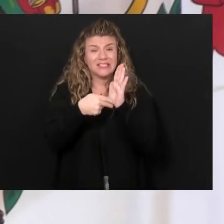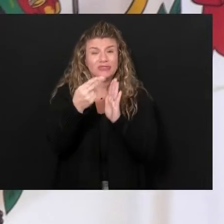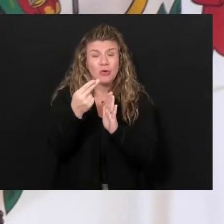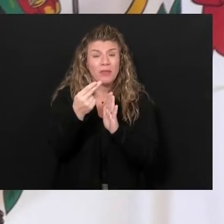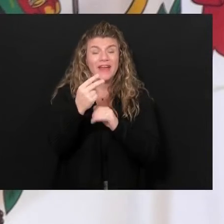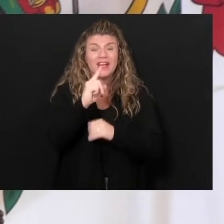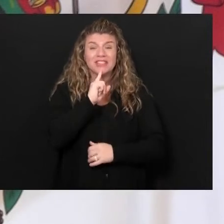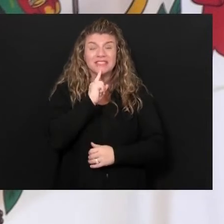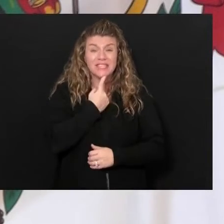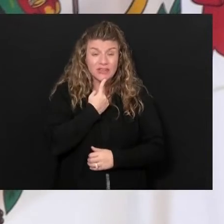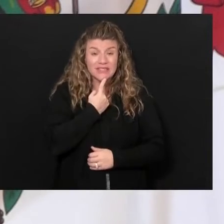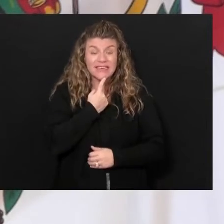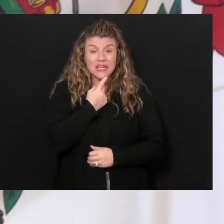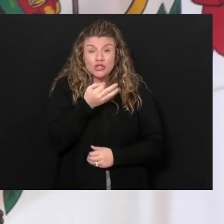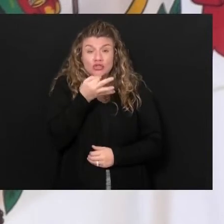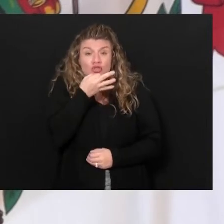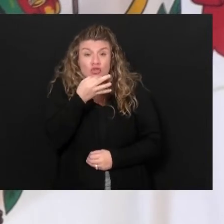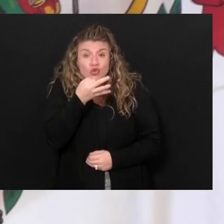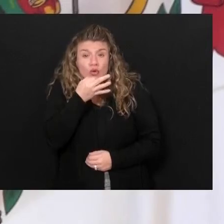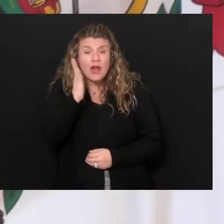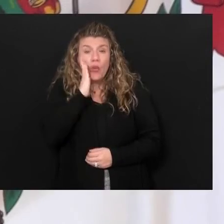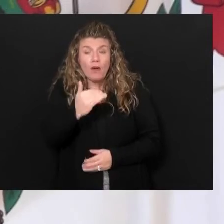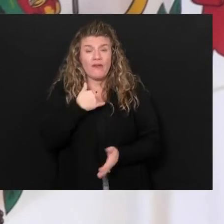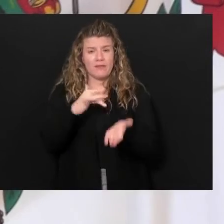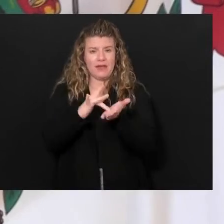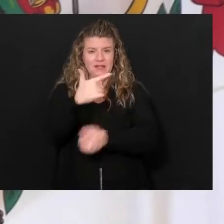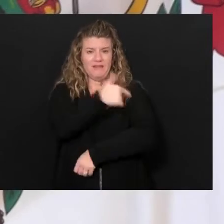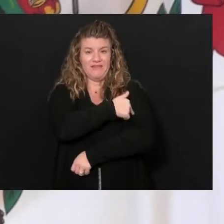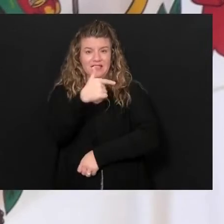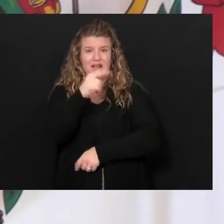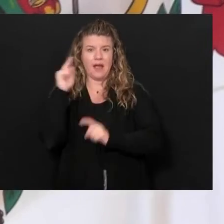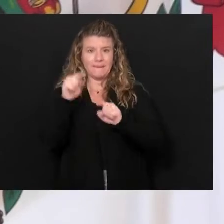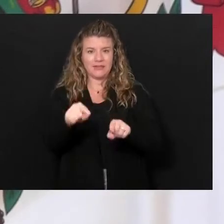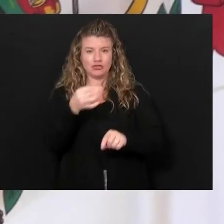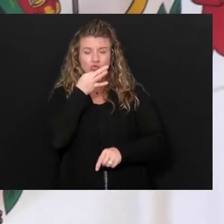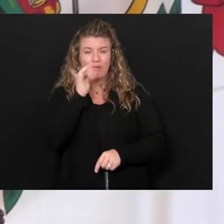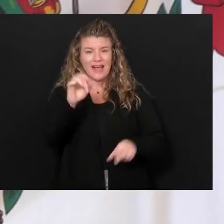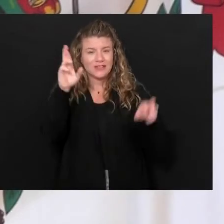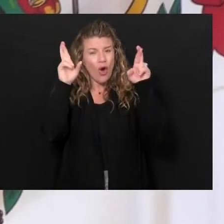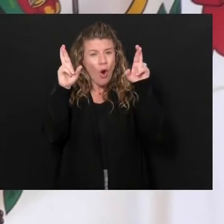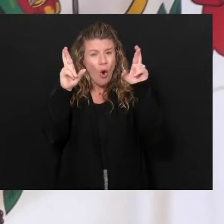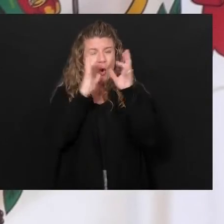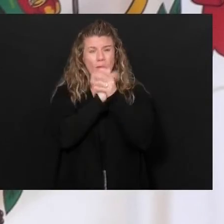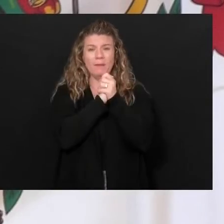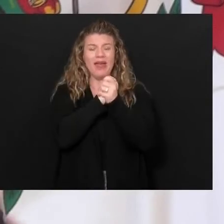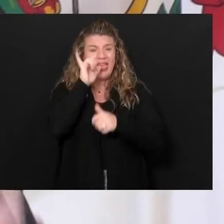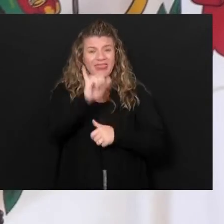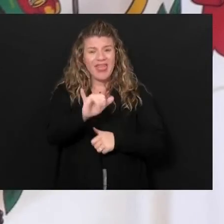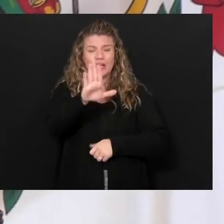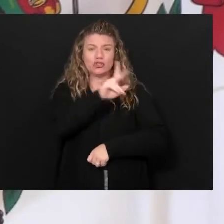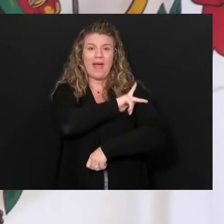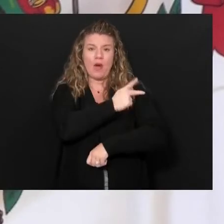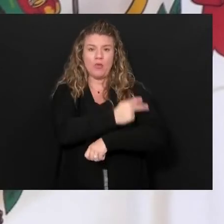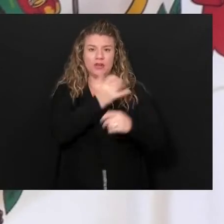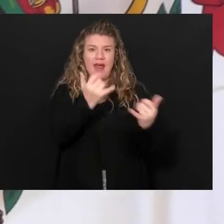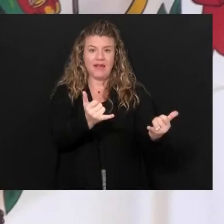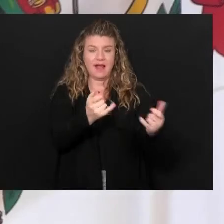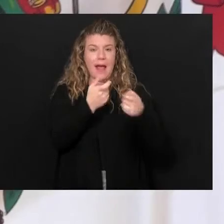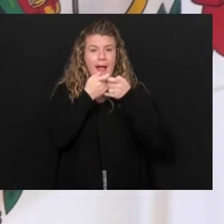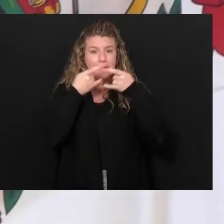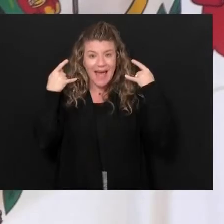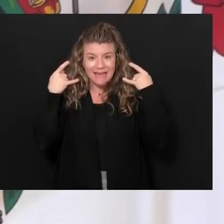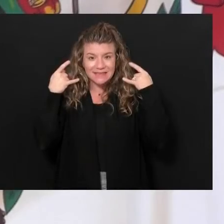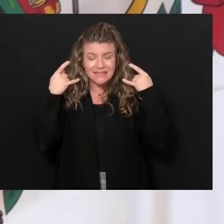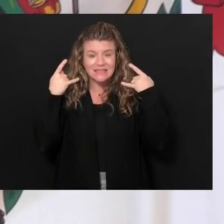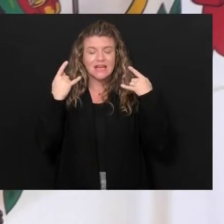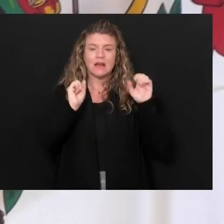vaccine that is our hope right now. This is your power today, a mask, to be